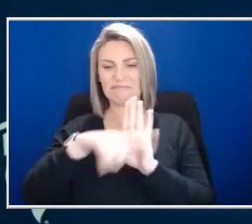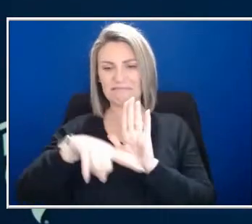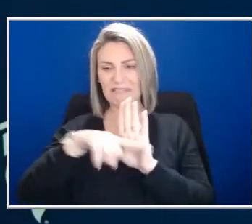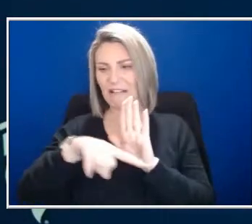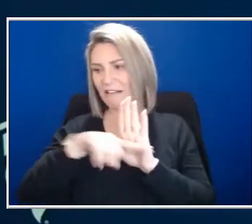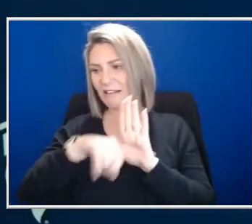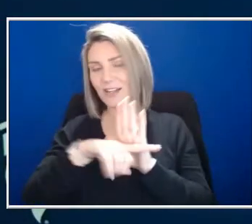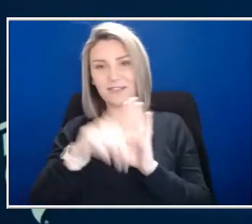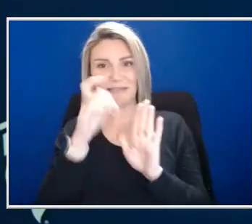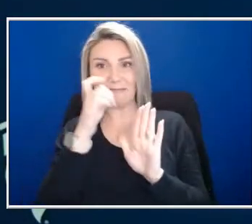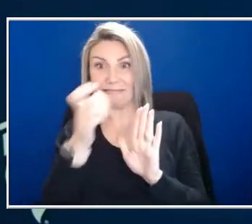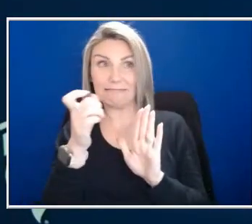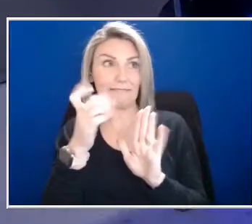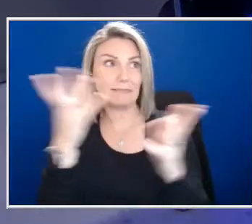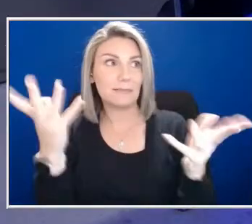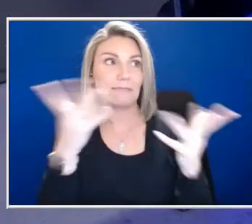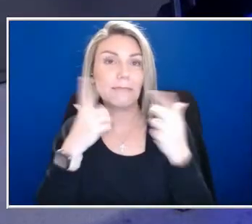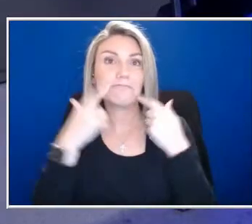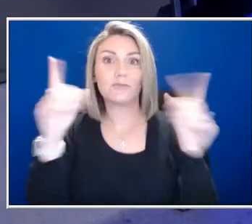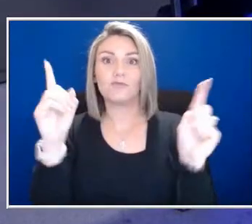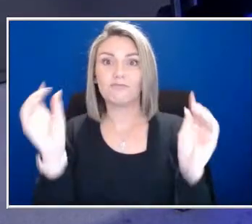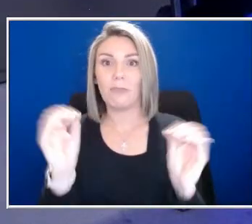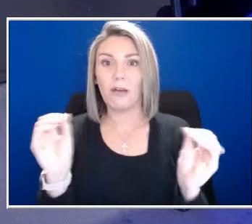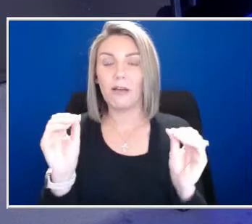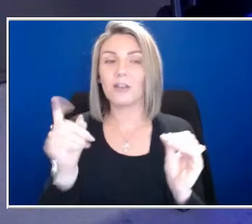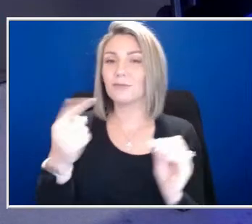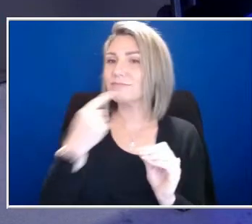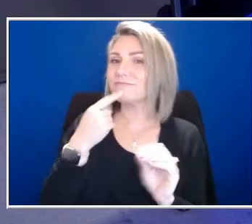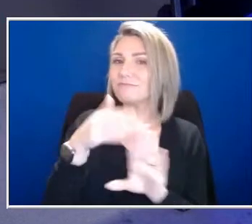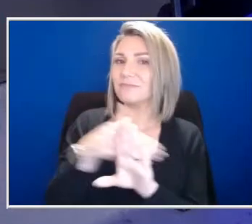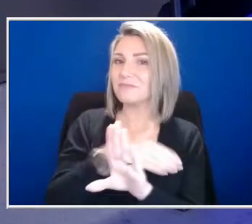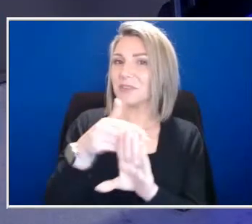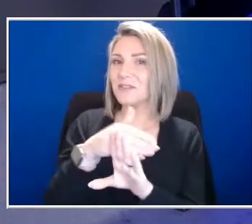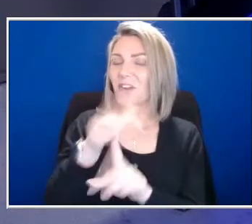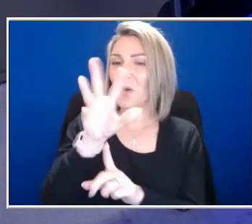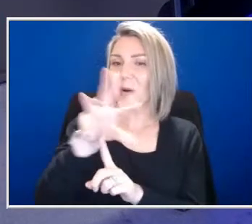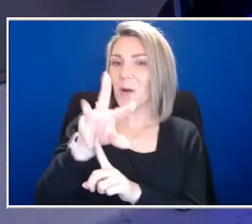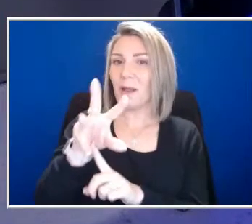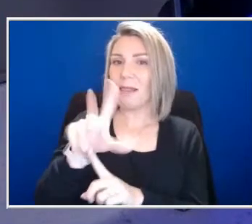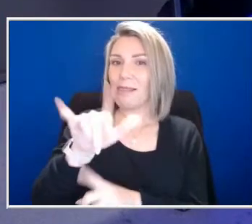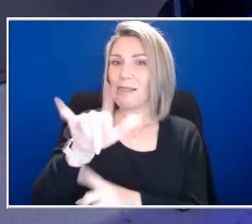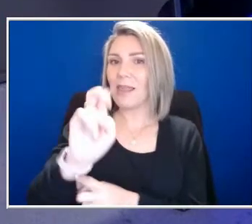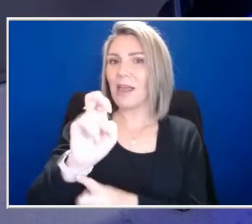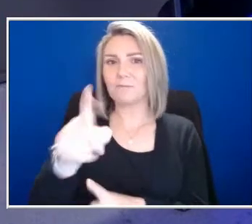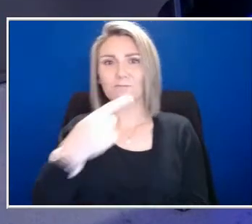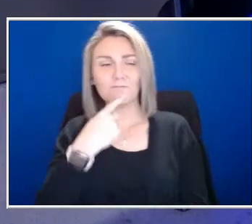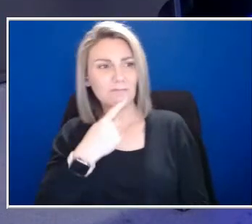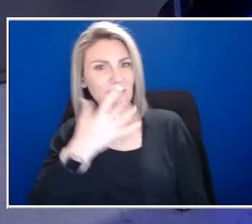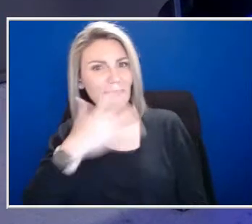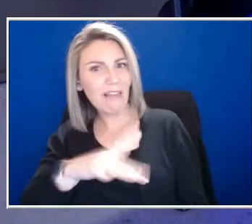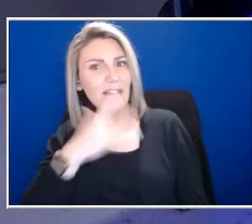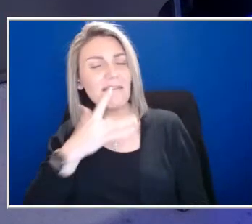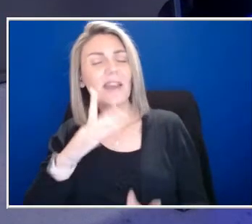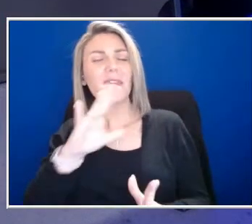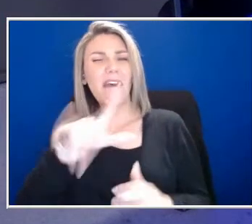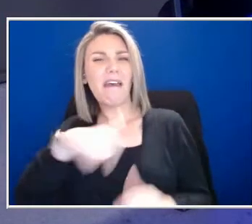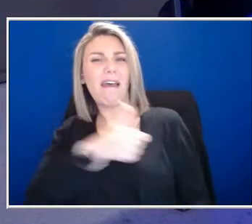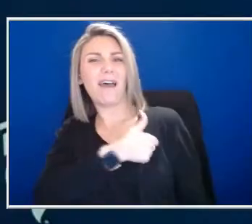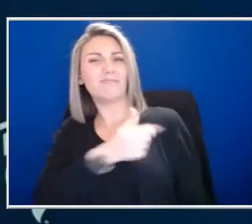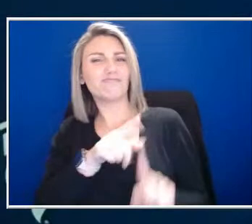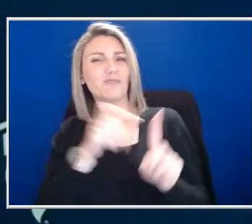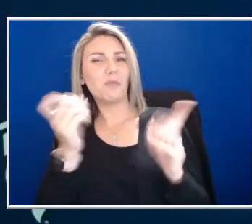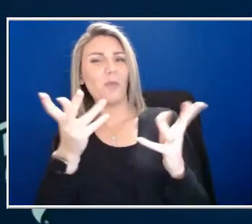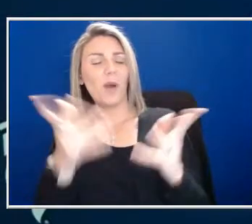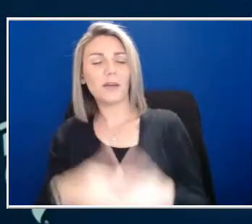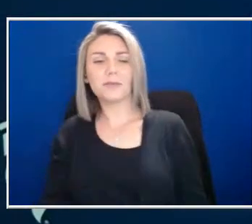me anywhere. You said right before we went on air, you said, gosh, I'm just so fortunate. Where does that attitude come from? Well, I think